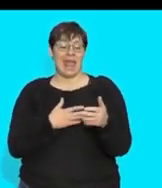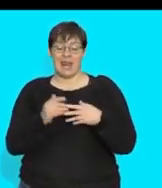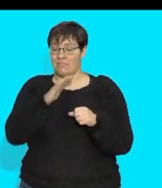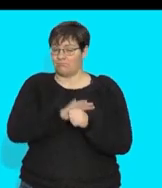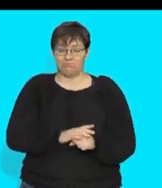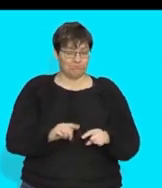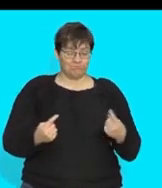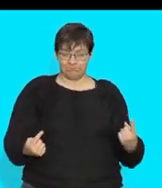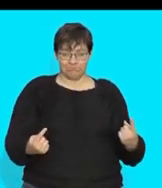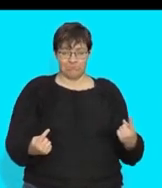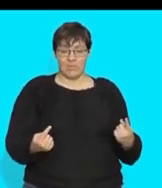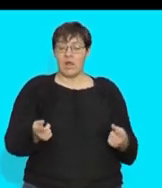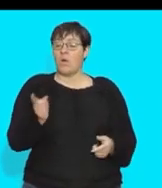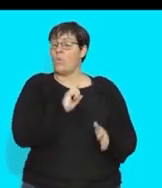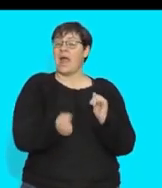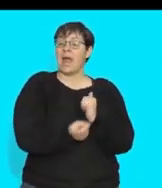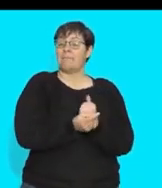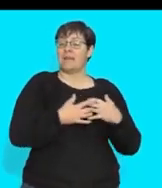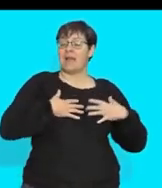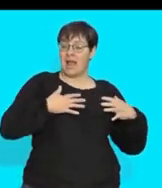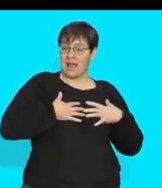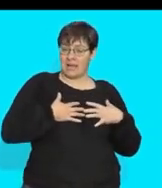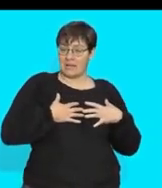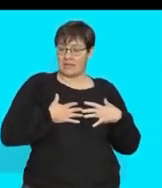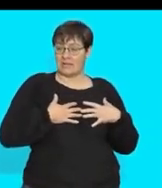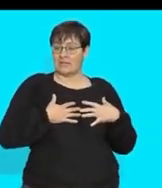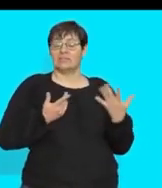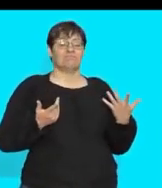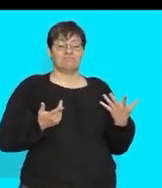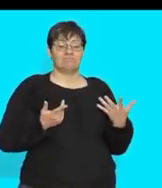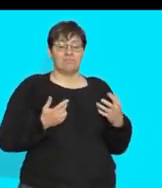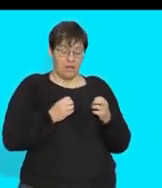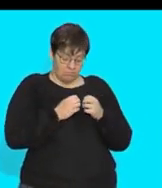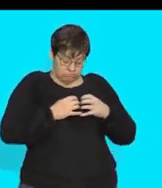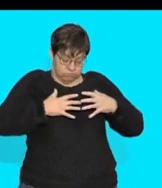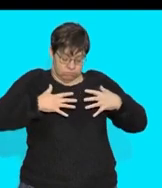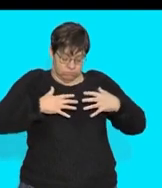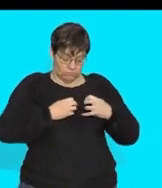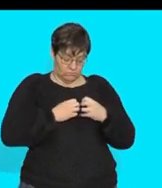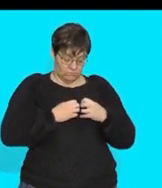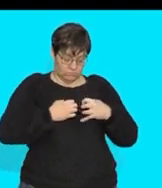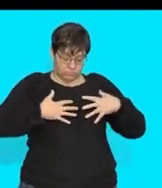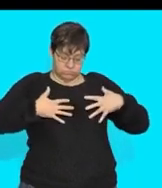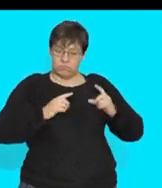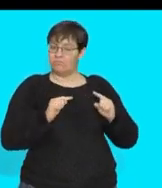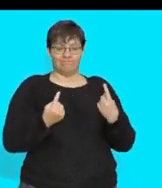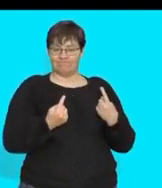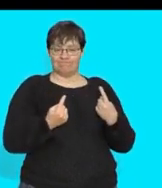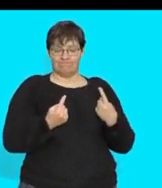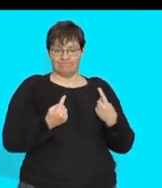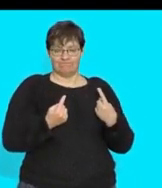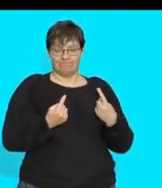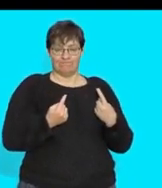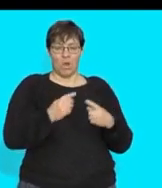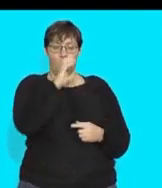pressure. So what happens to the lungs? They can't inflate and they can't bring